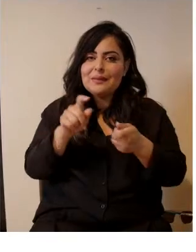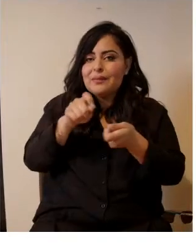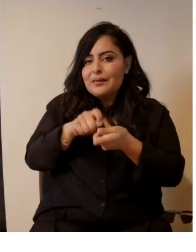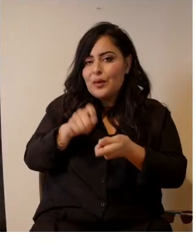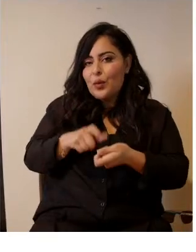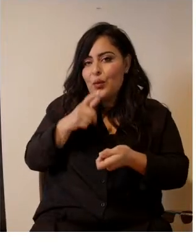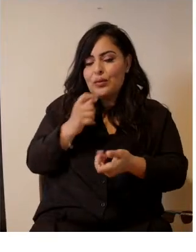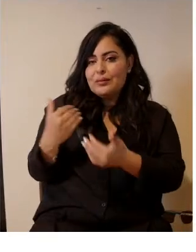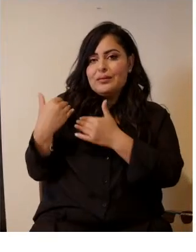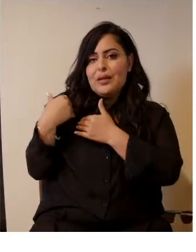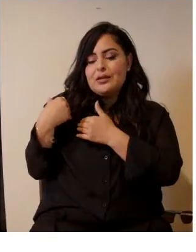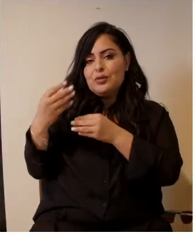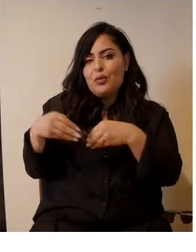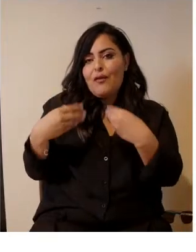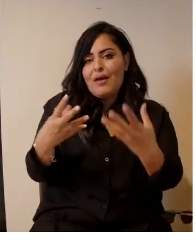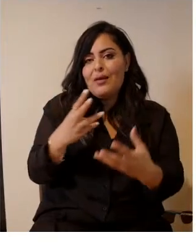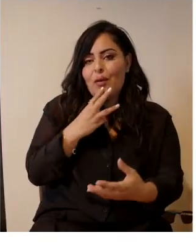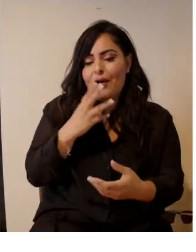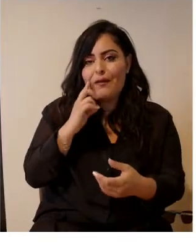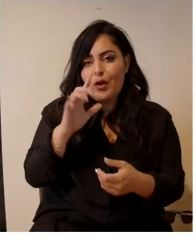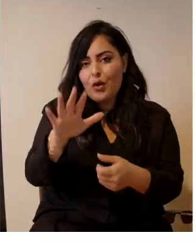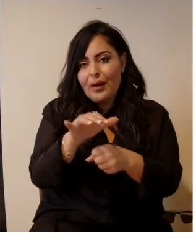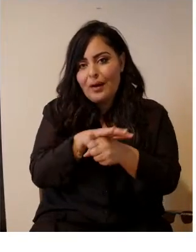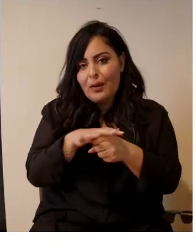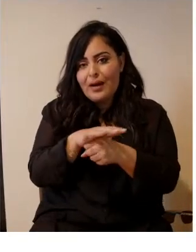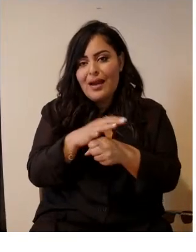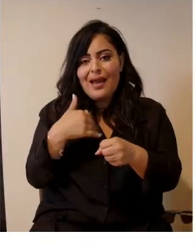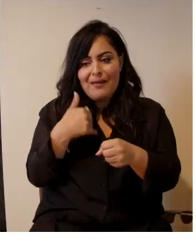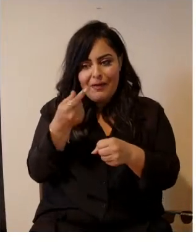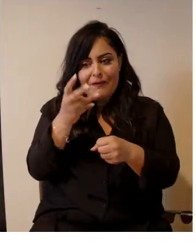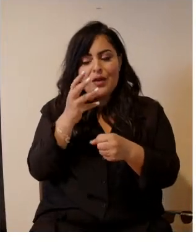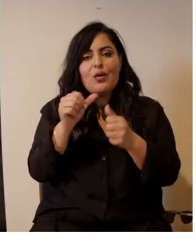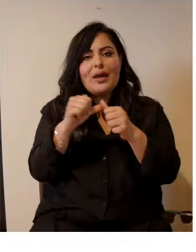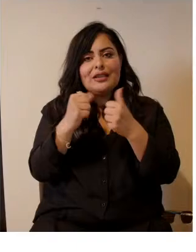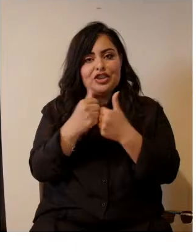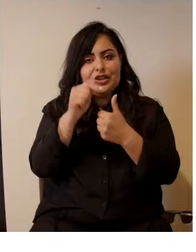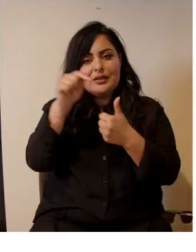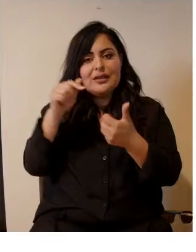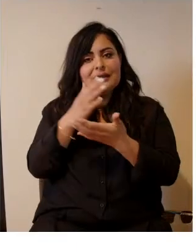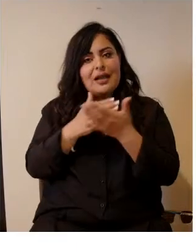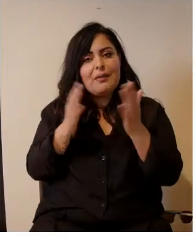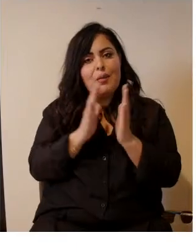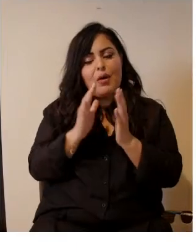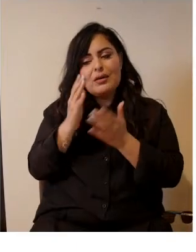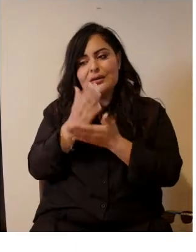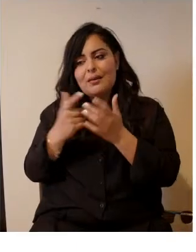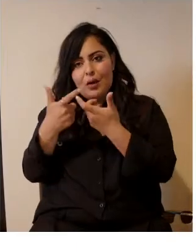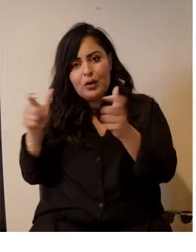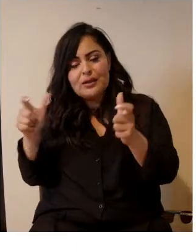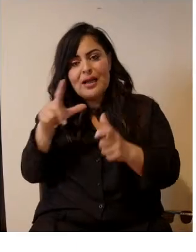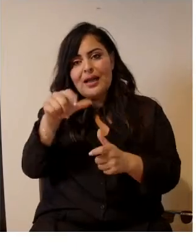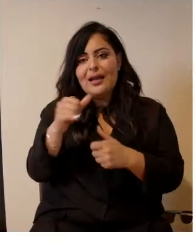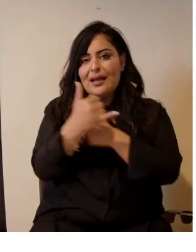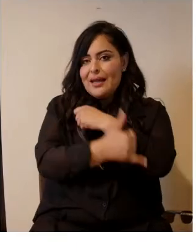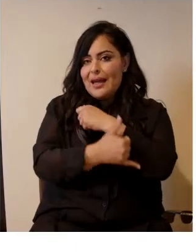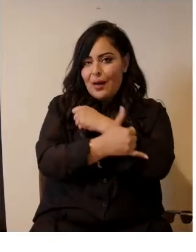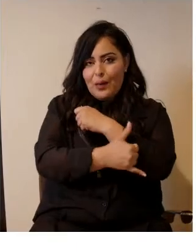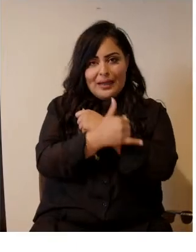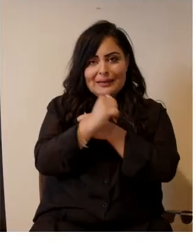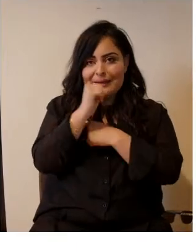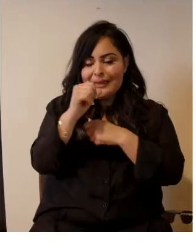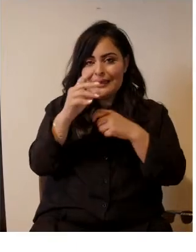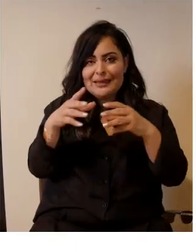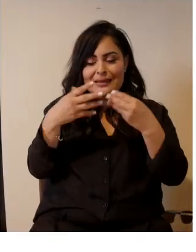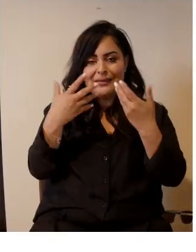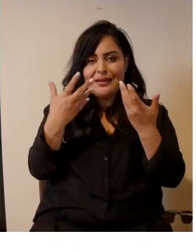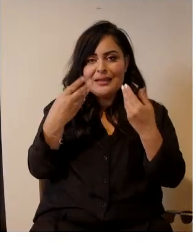to you. There are 3 or 4 water agencies in the fire zone area, some large, some small. LA County doesn't actually serve retail water